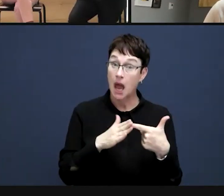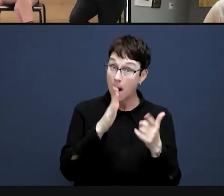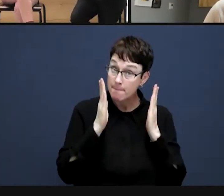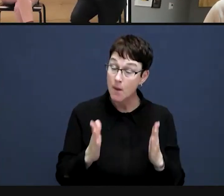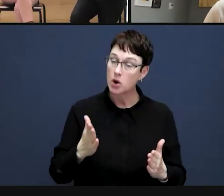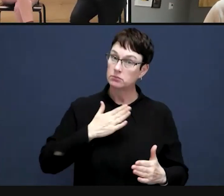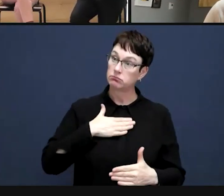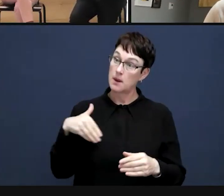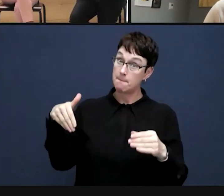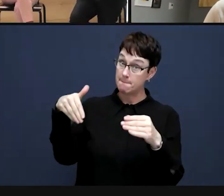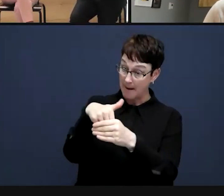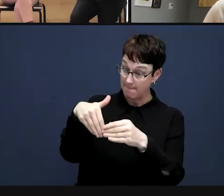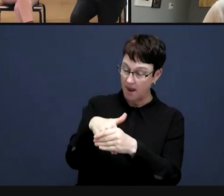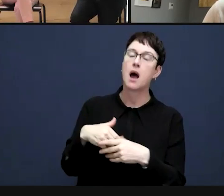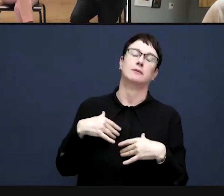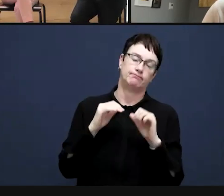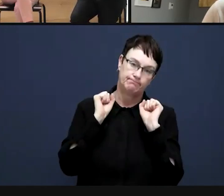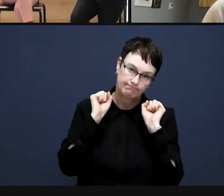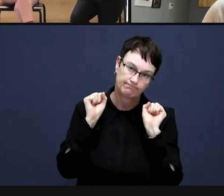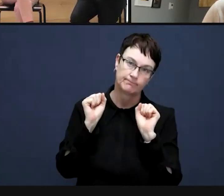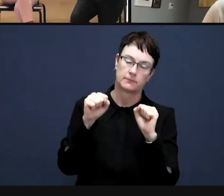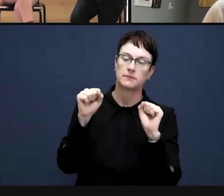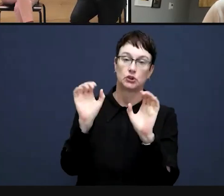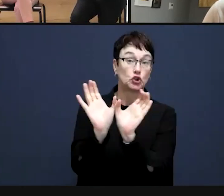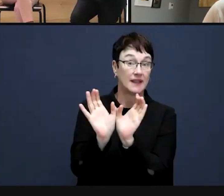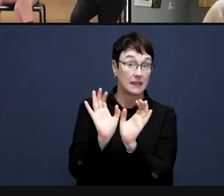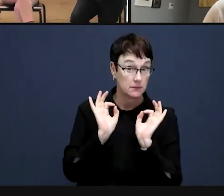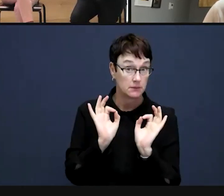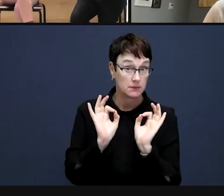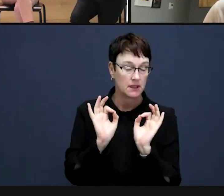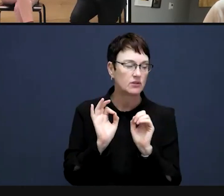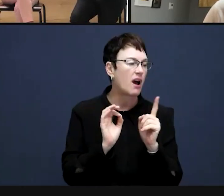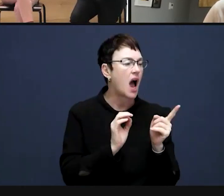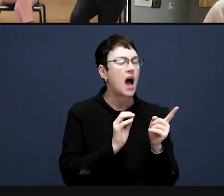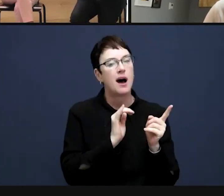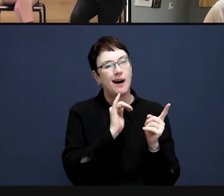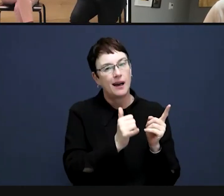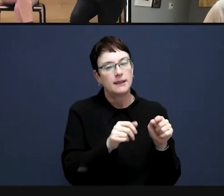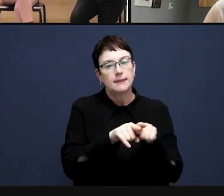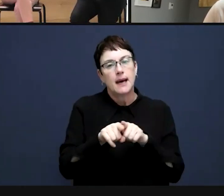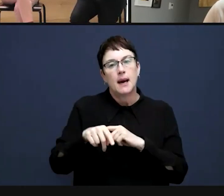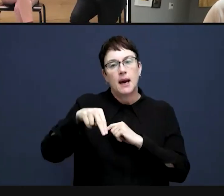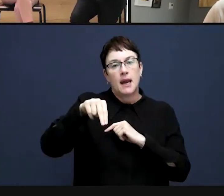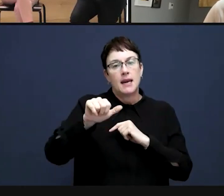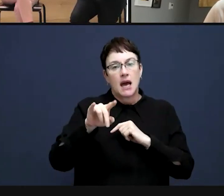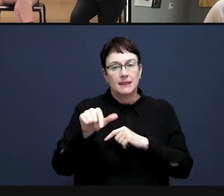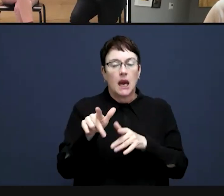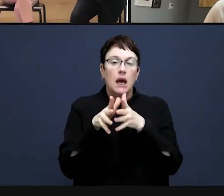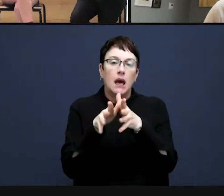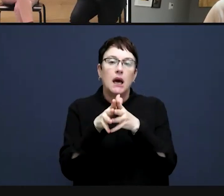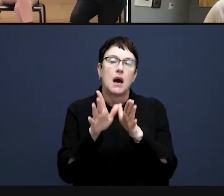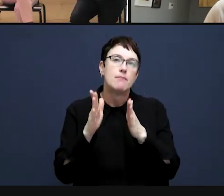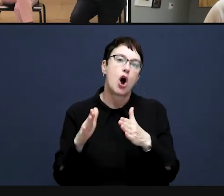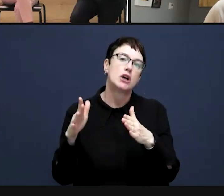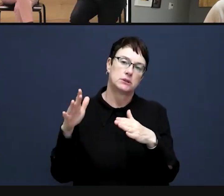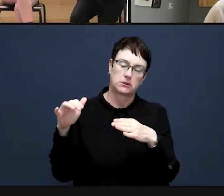member, you get a discount and some of the training that Nadia was talking about. So it could make sense to become a member if you would